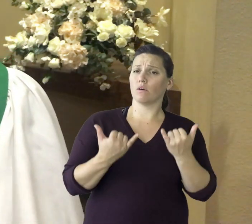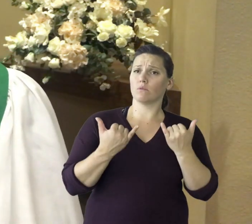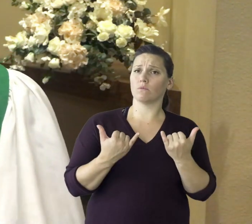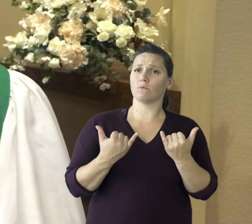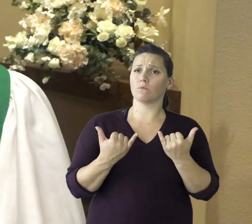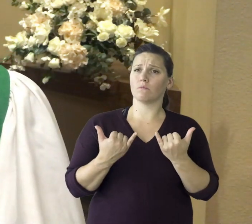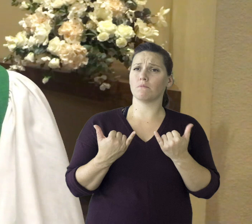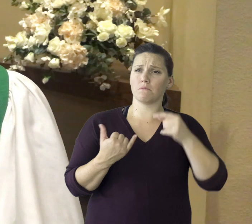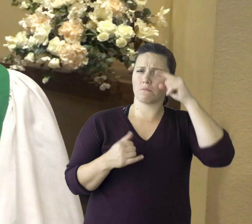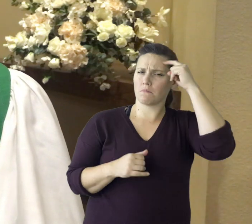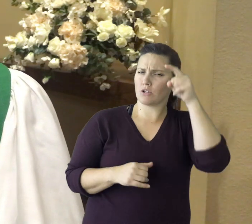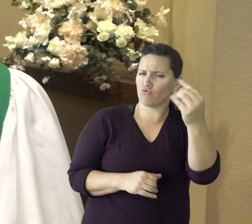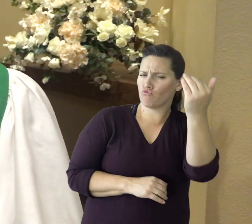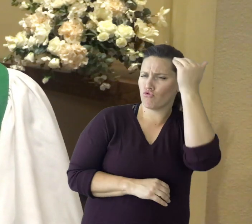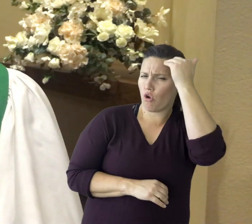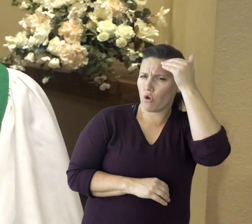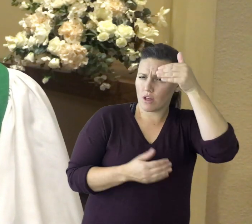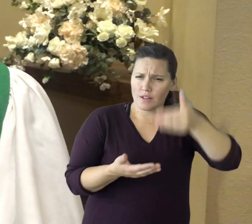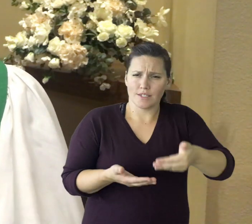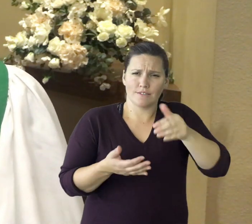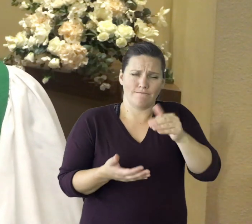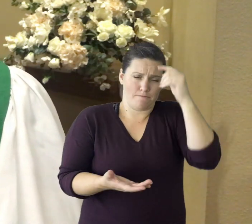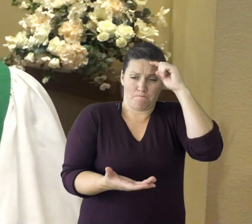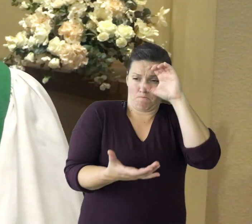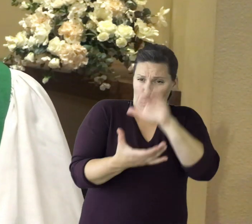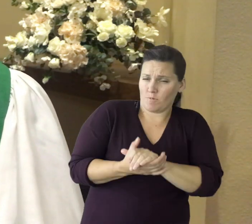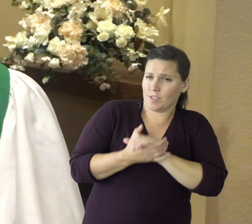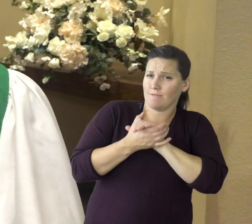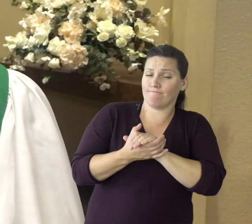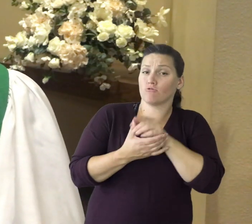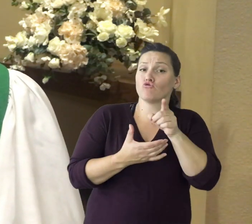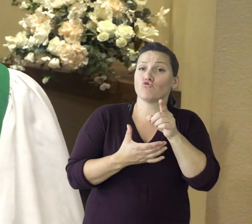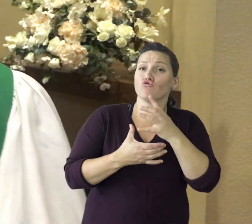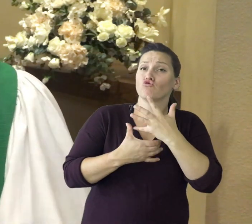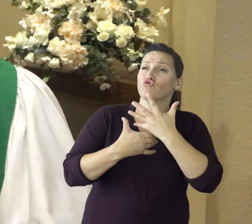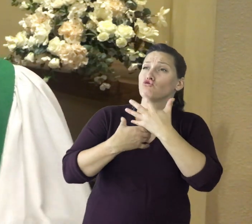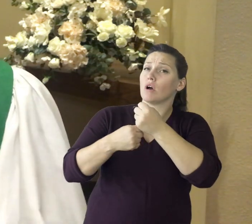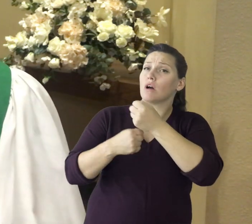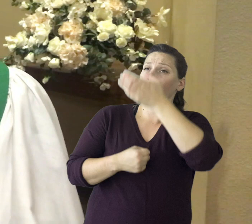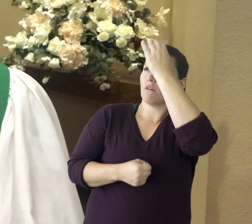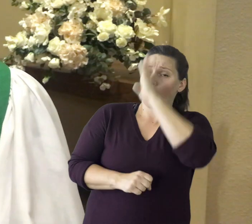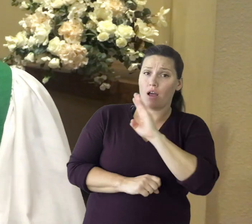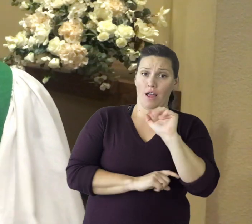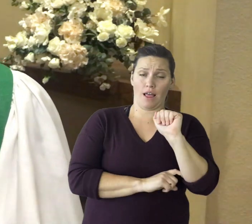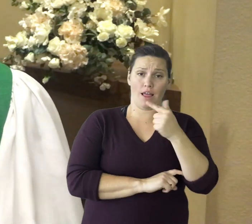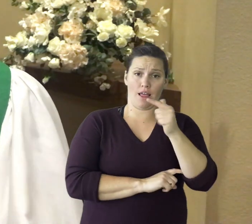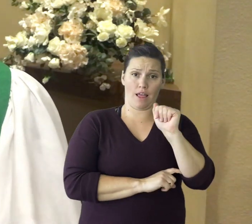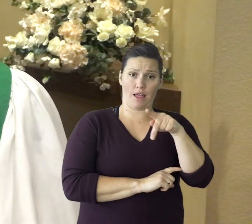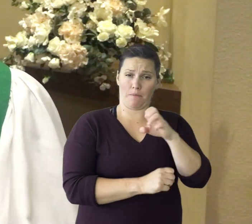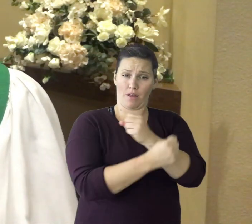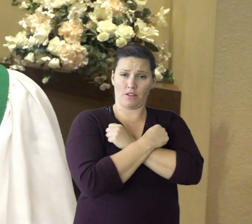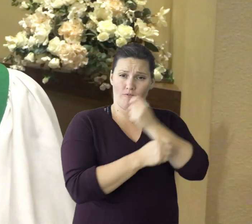And now, because you know this and you believe this, you trust God's